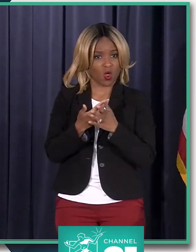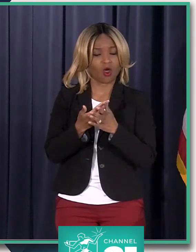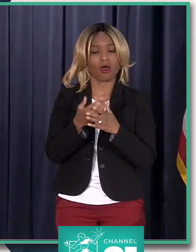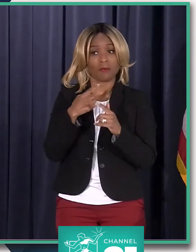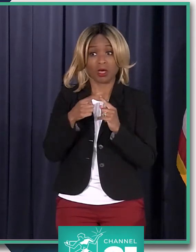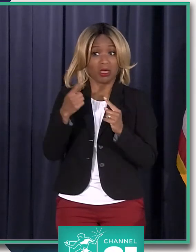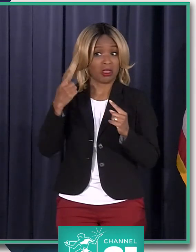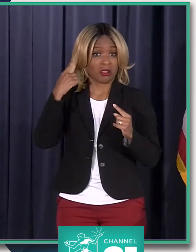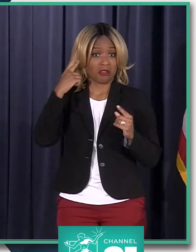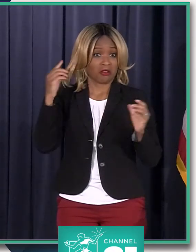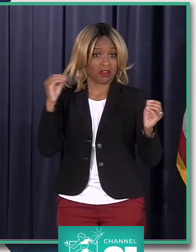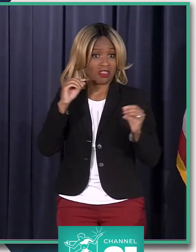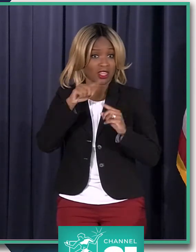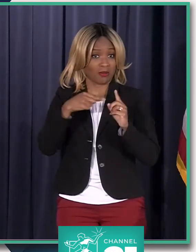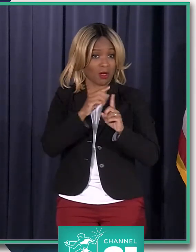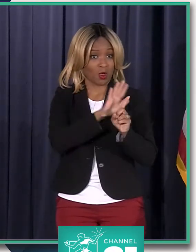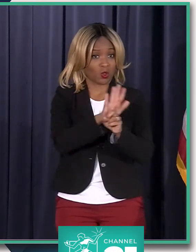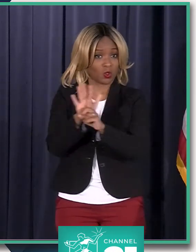calling.